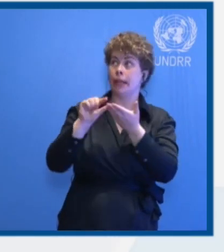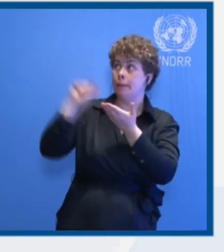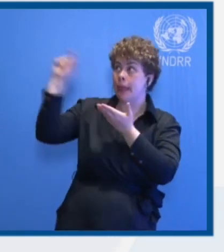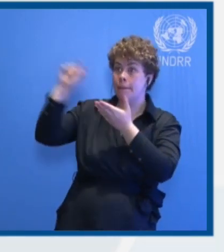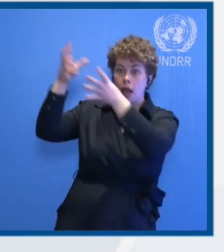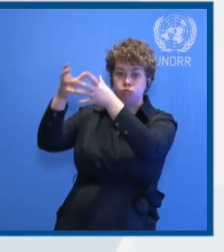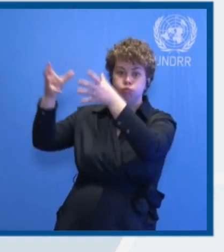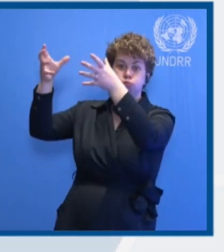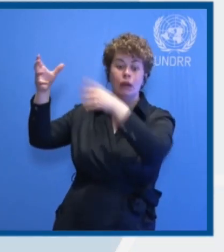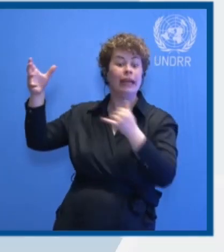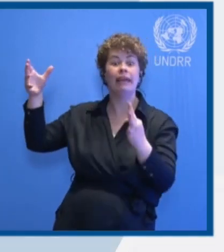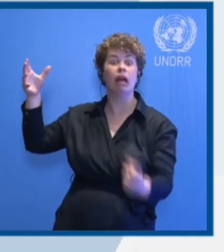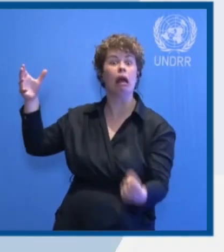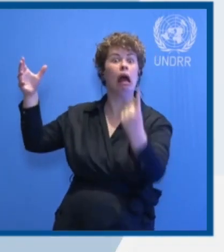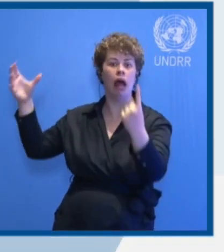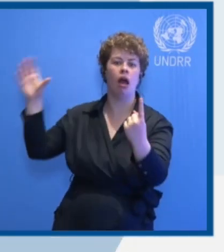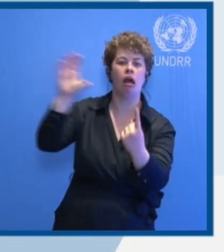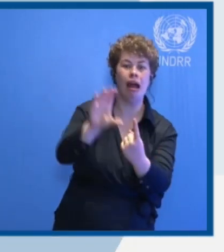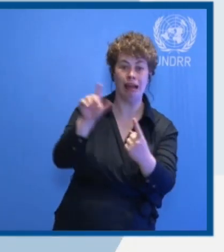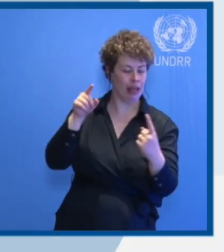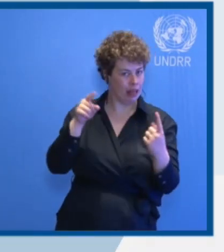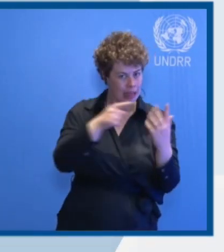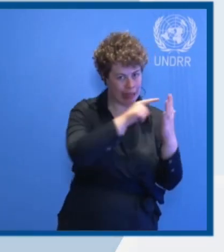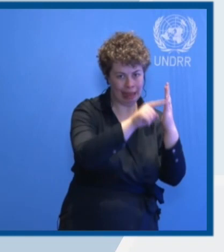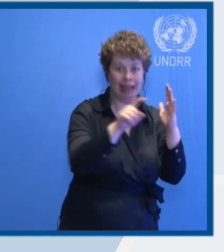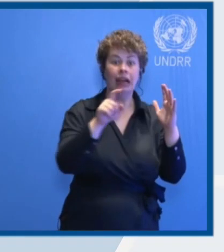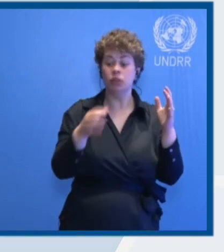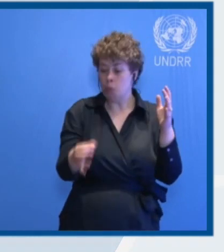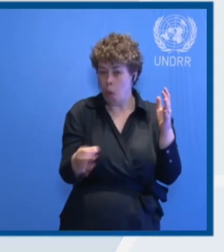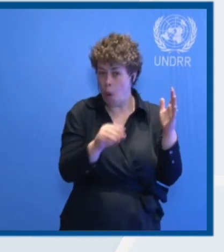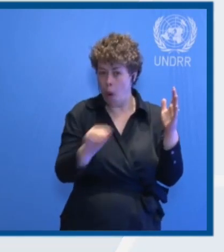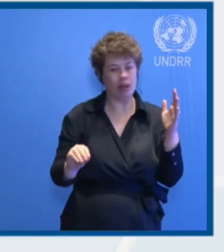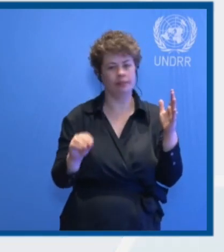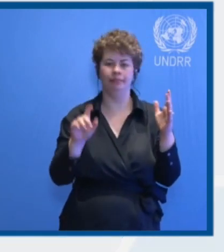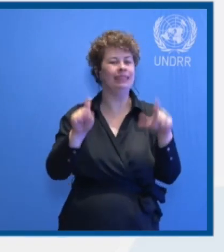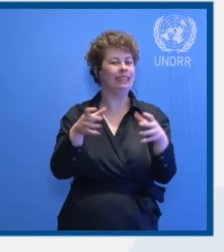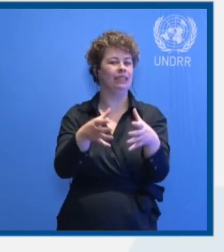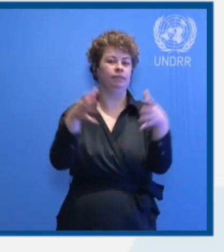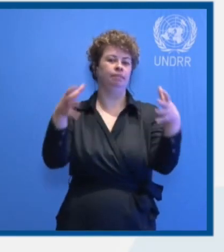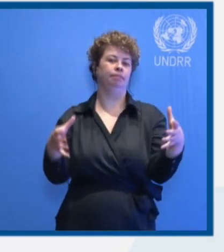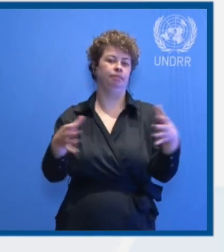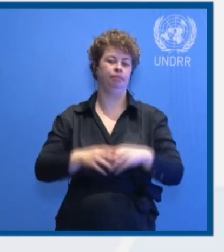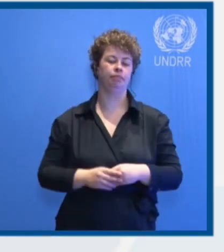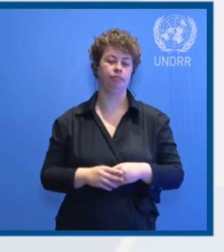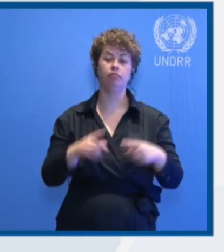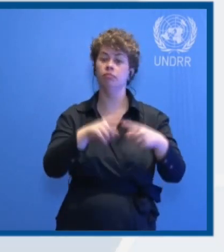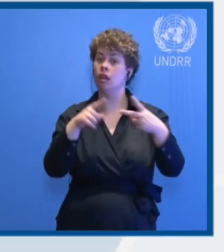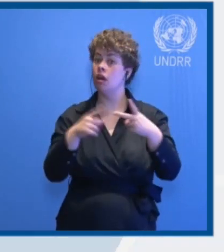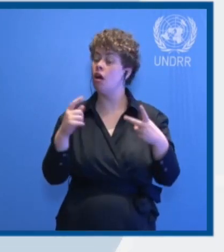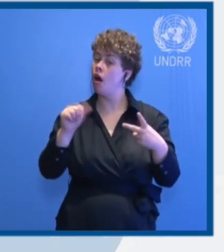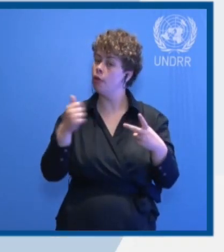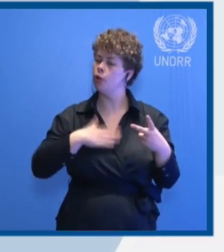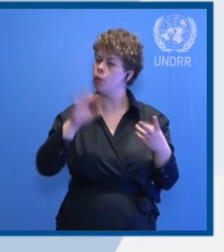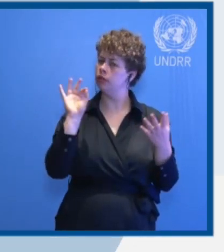They need scale. The other aspect that I thought would be interesting to delve into is the blended